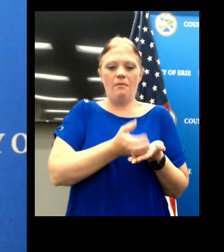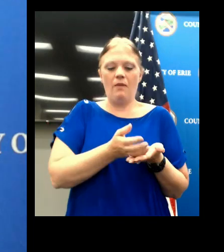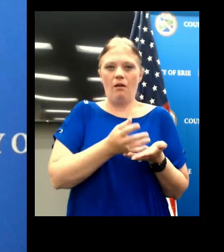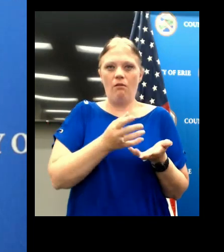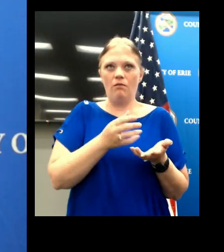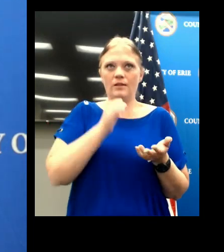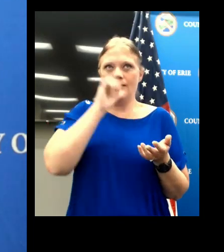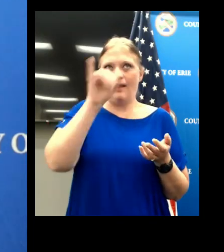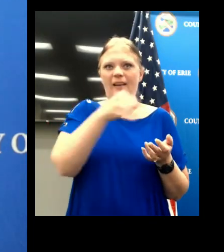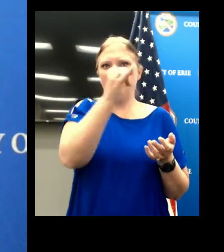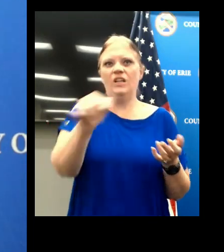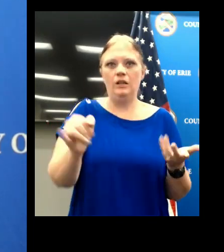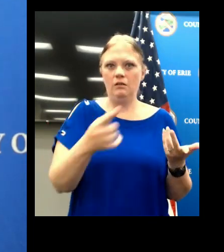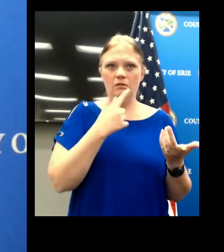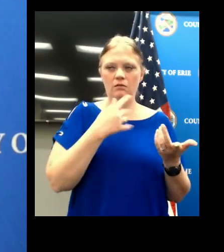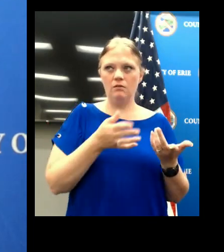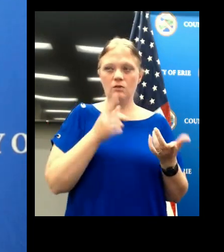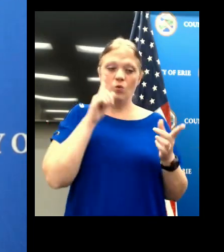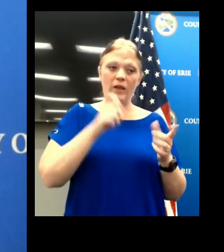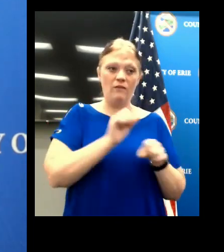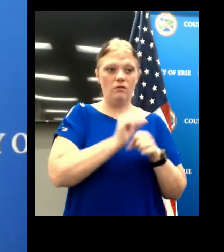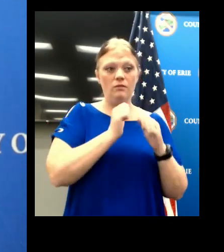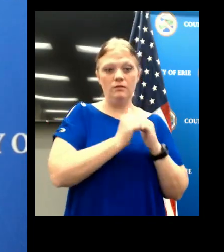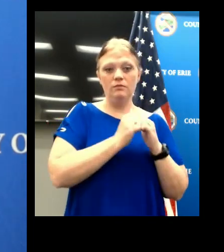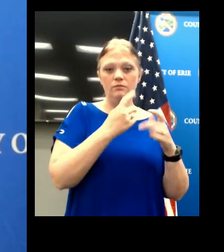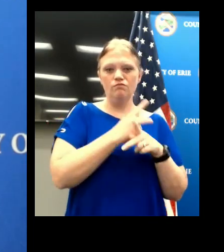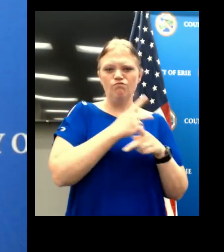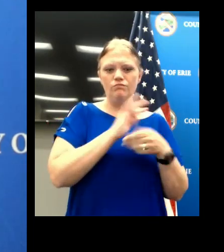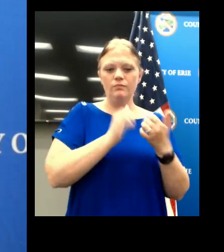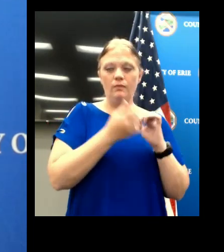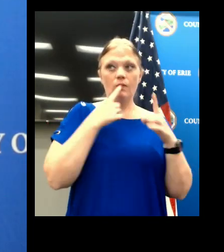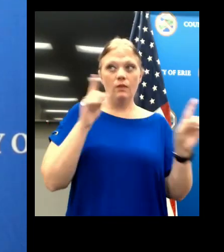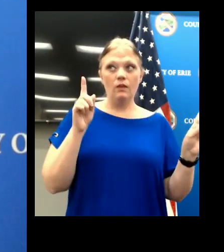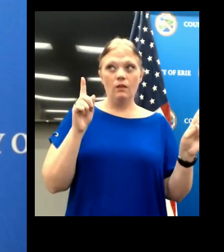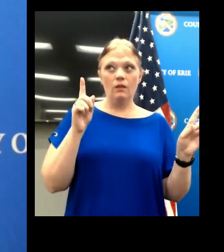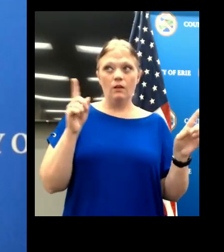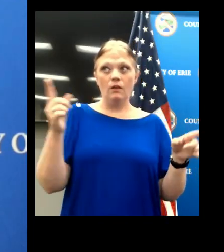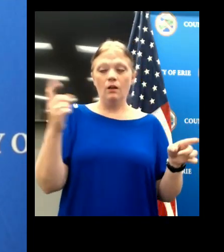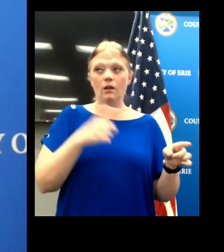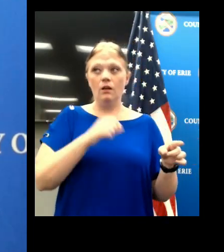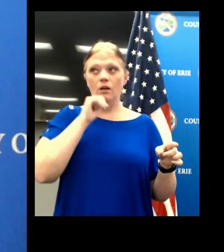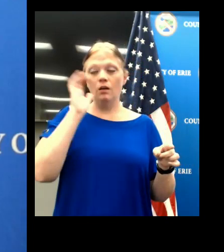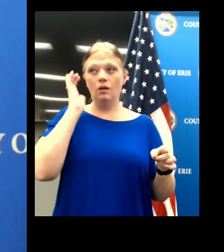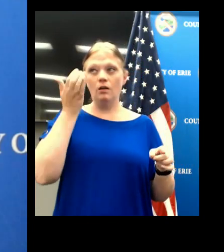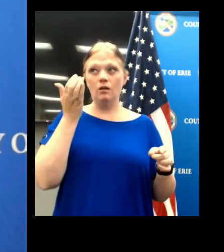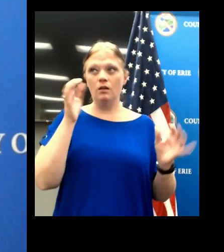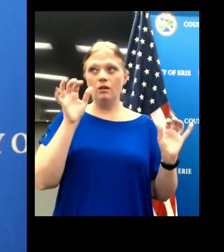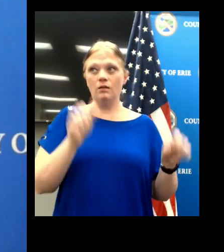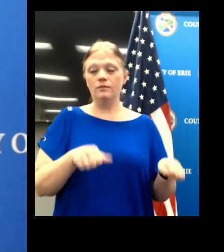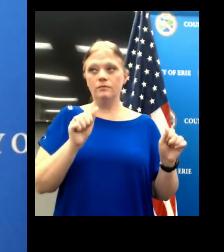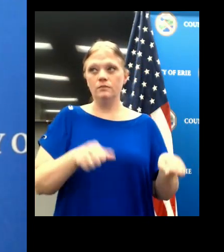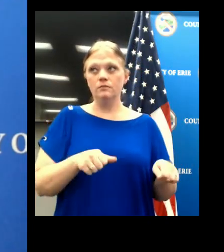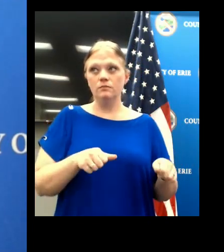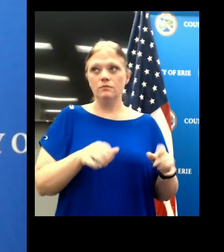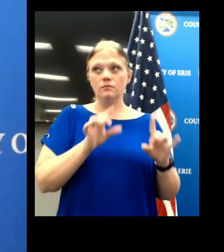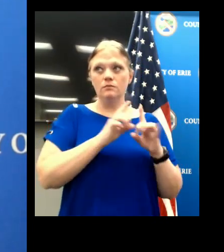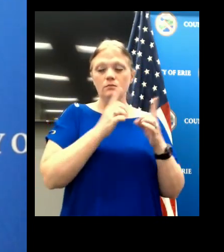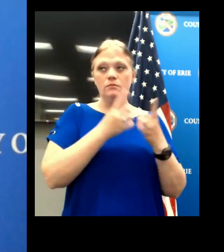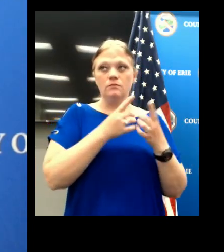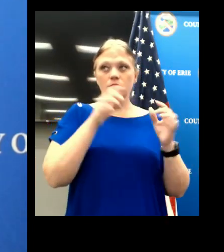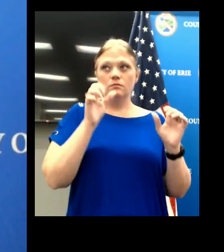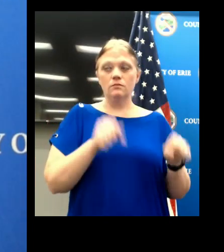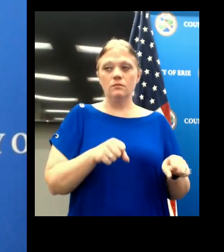so we all have to work together to figure out how to make that work. Because it just doesn't seem feasible that the districts could